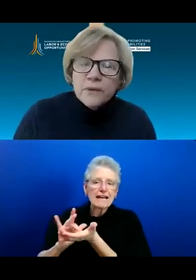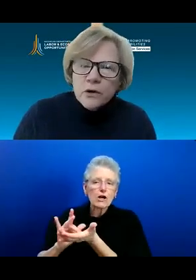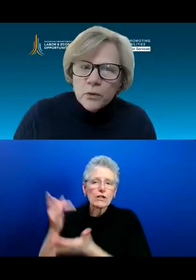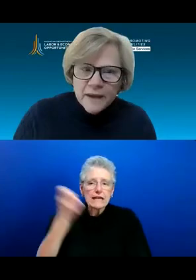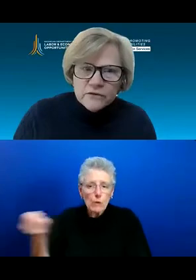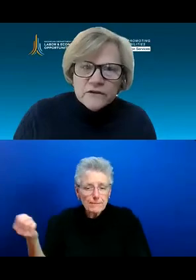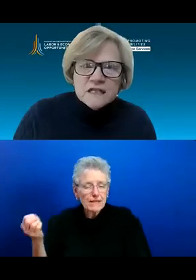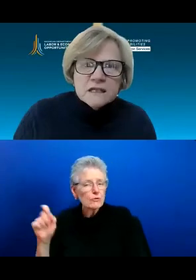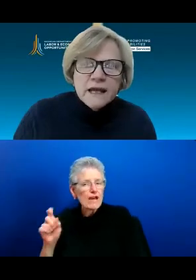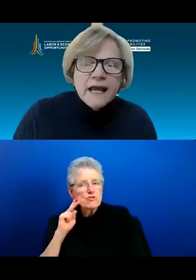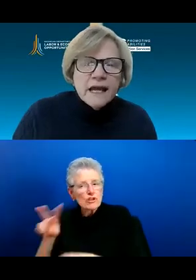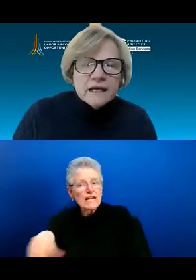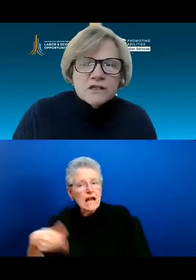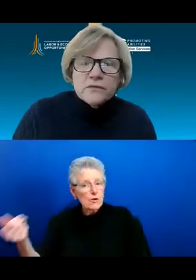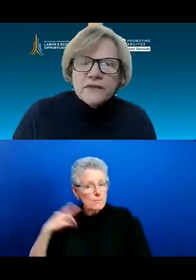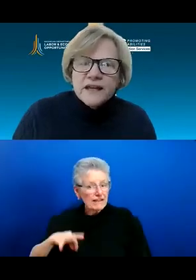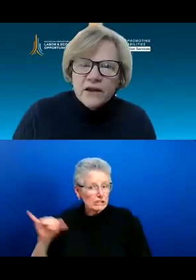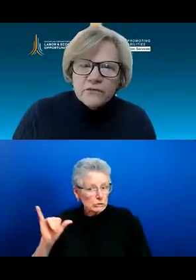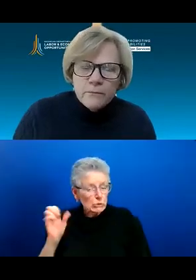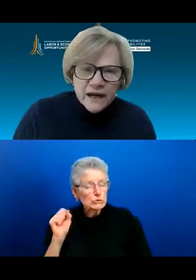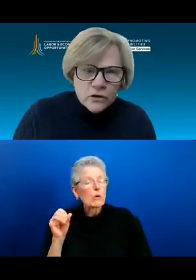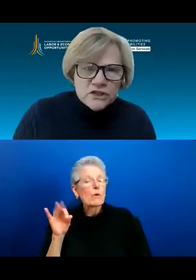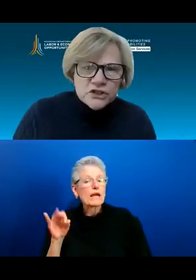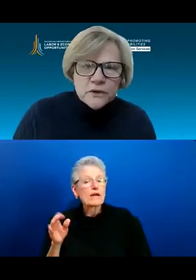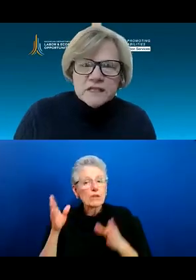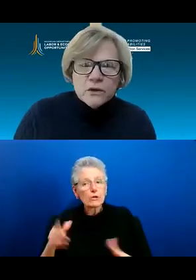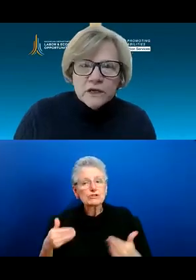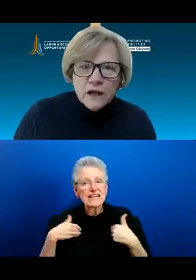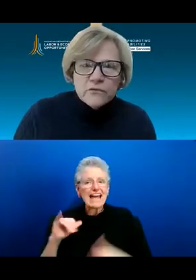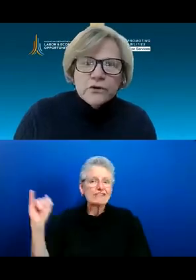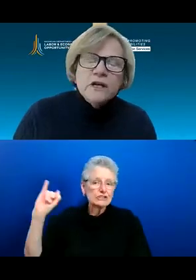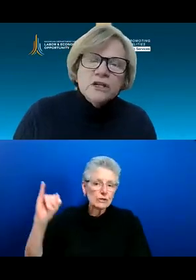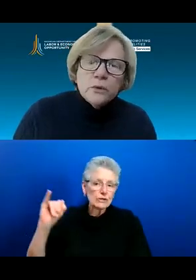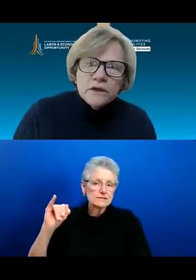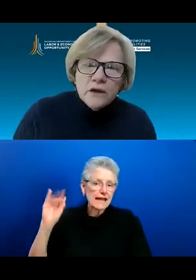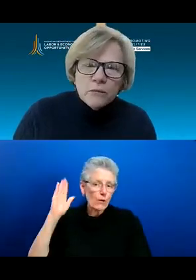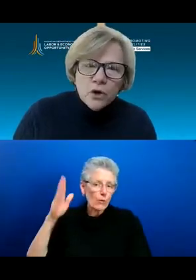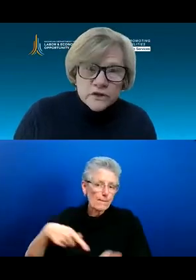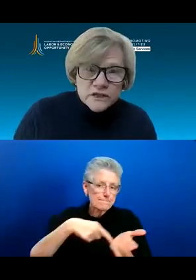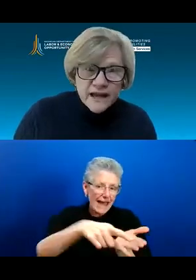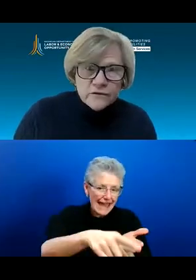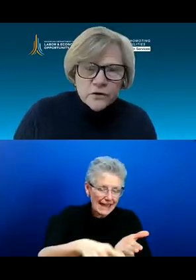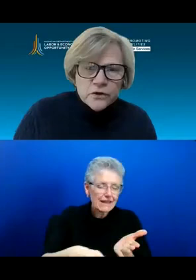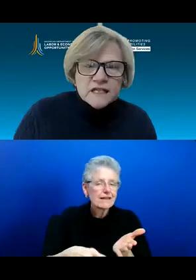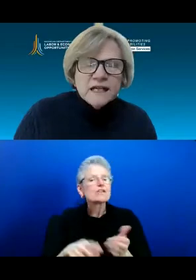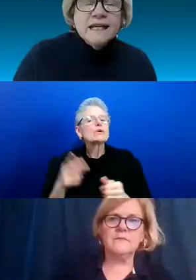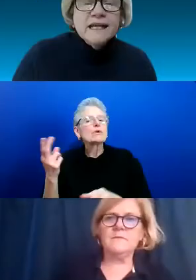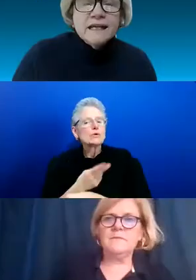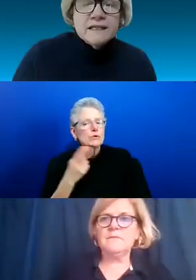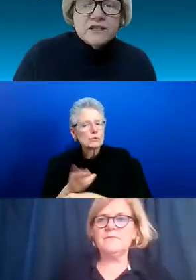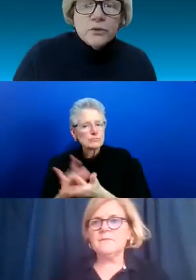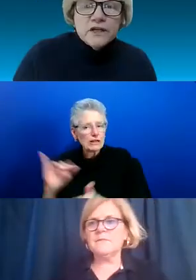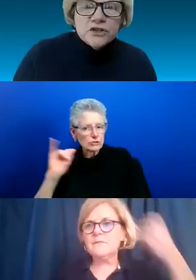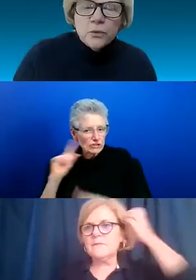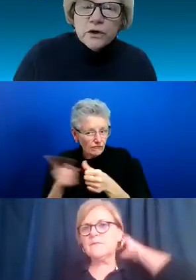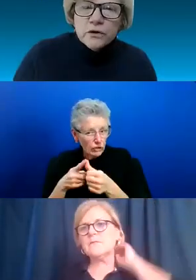other comparable benefits. And so if they have medical insurance that would cover, you would go to that first. In